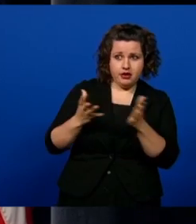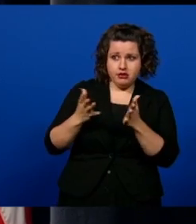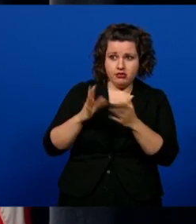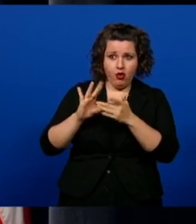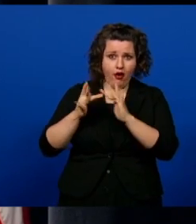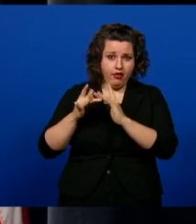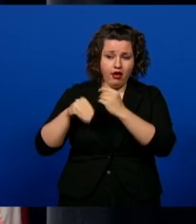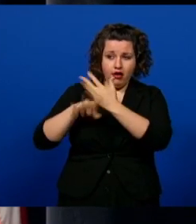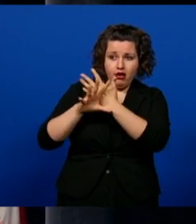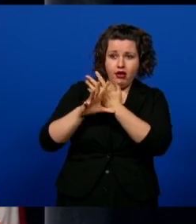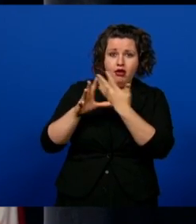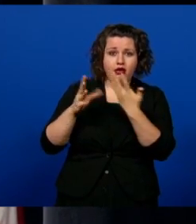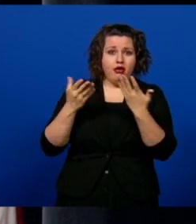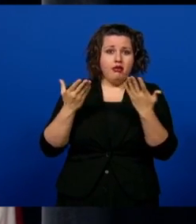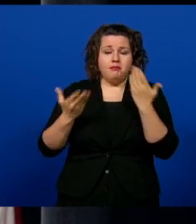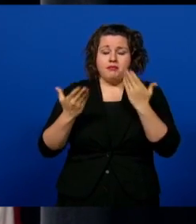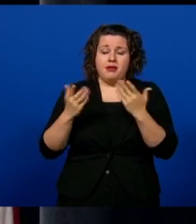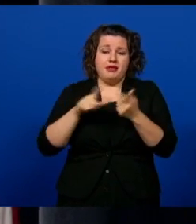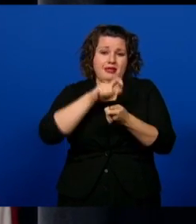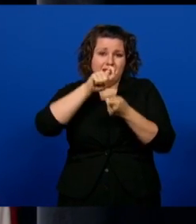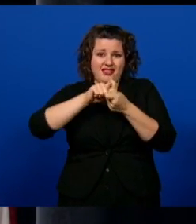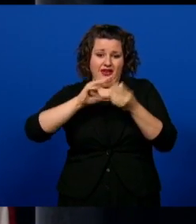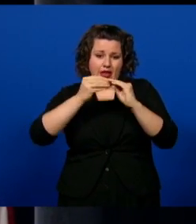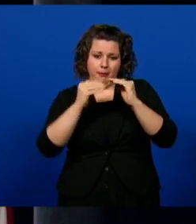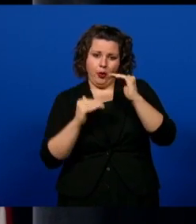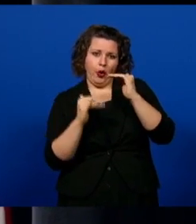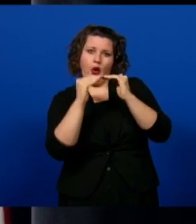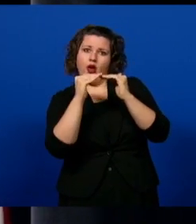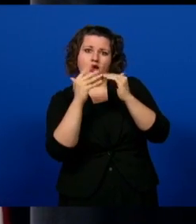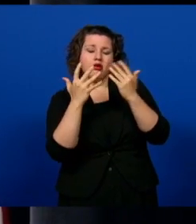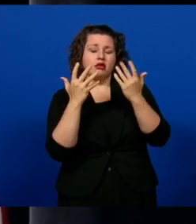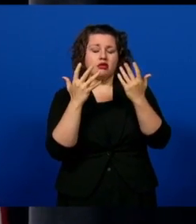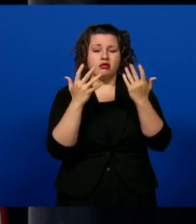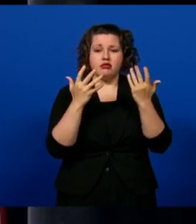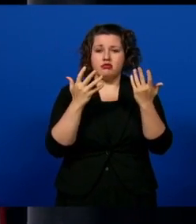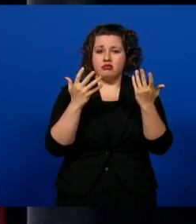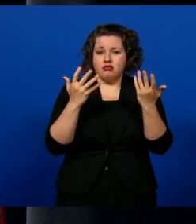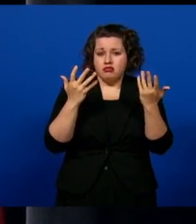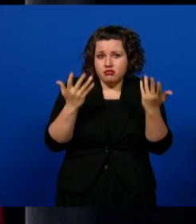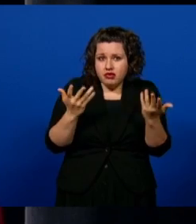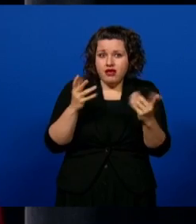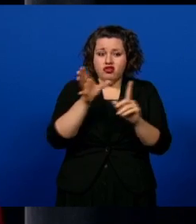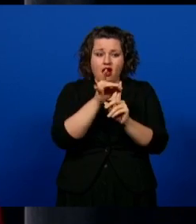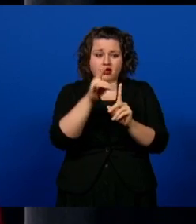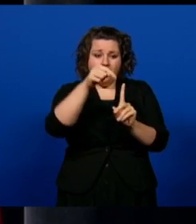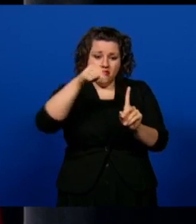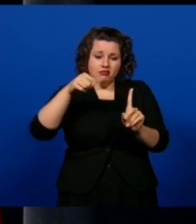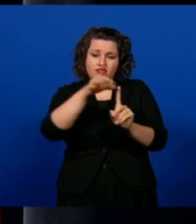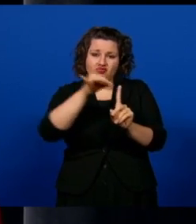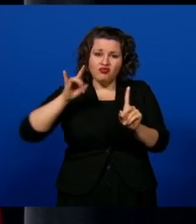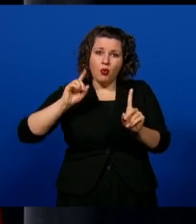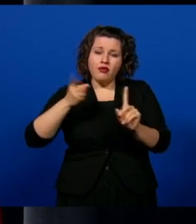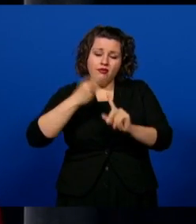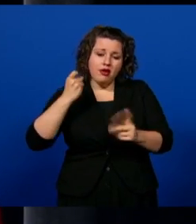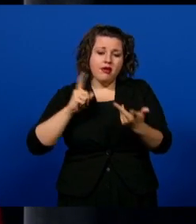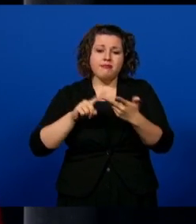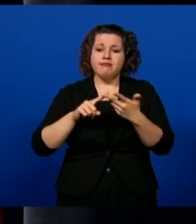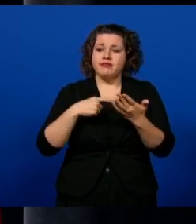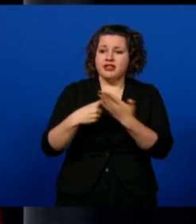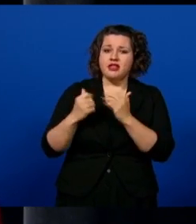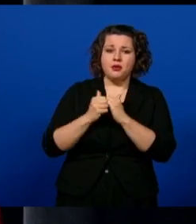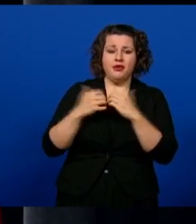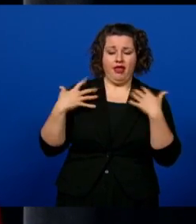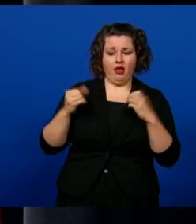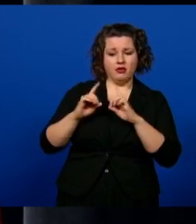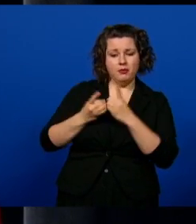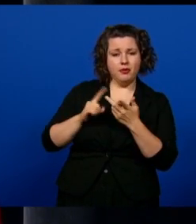if they hit a certain metric within the discussion, within doing the contact tracing, within talking to the Department of Public Health to